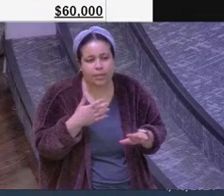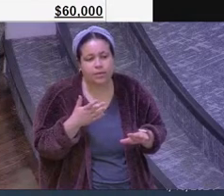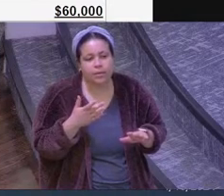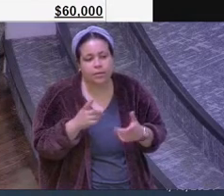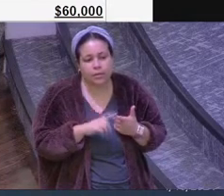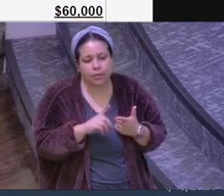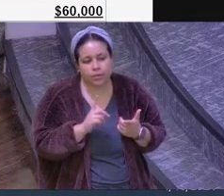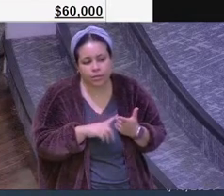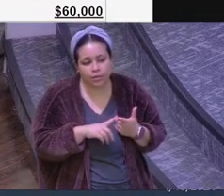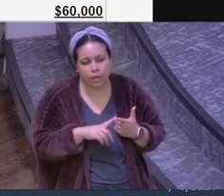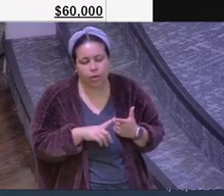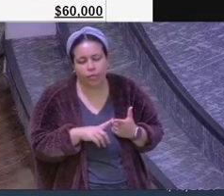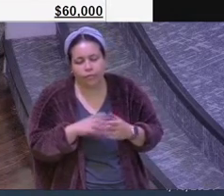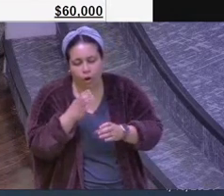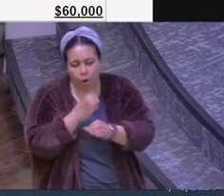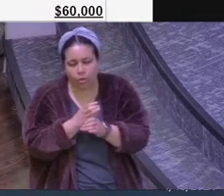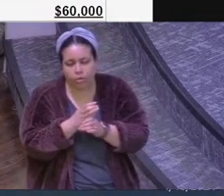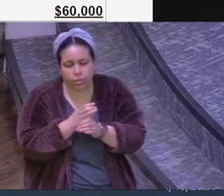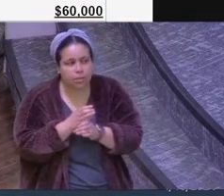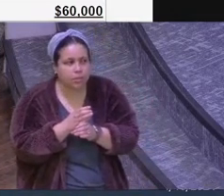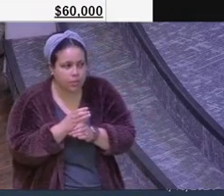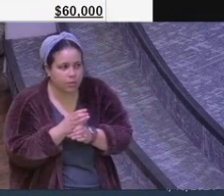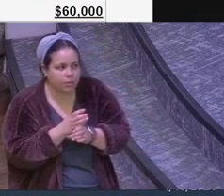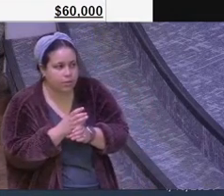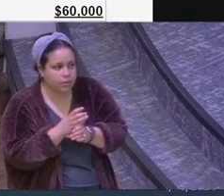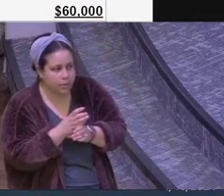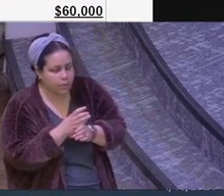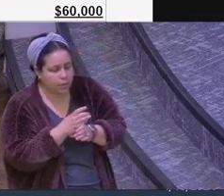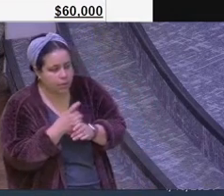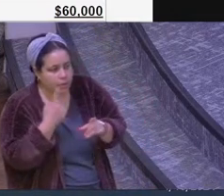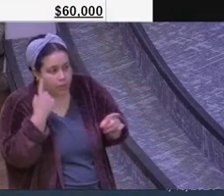This is what replaced that. We always thought this would